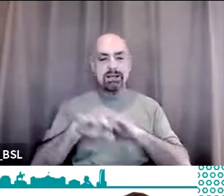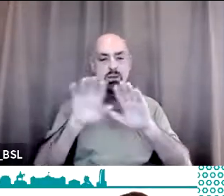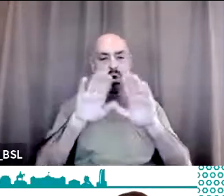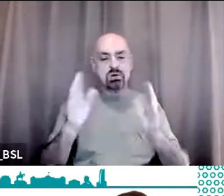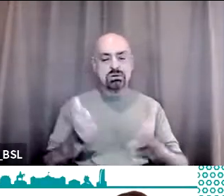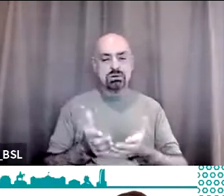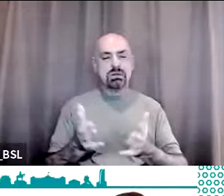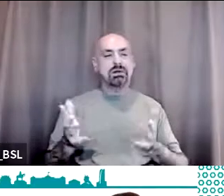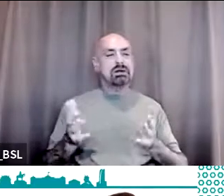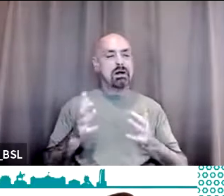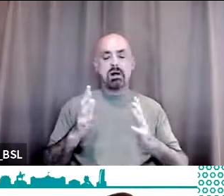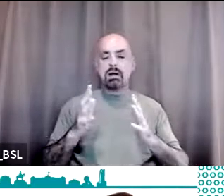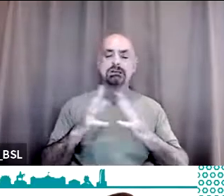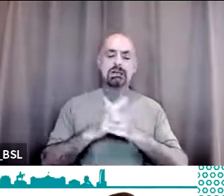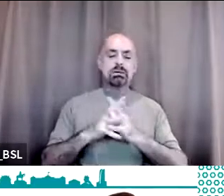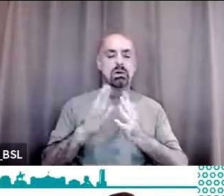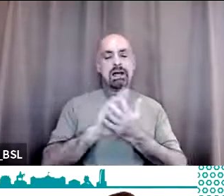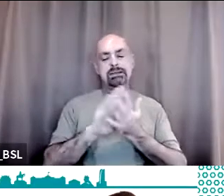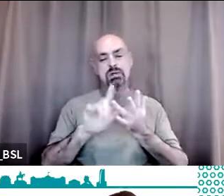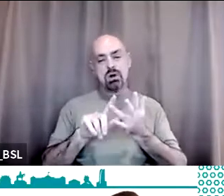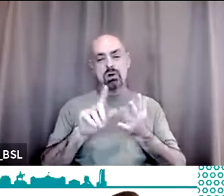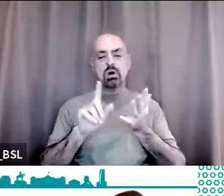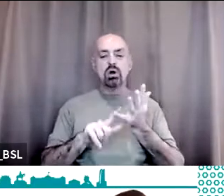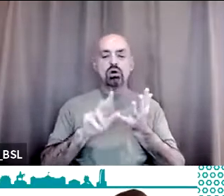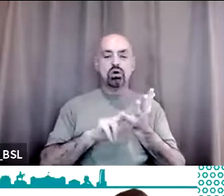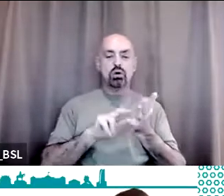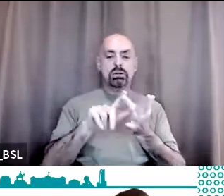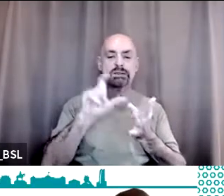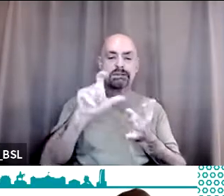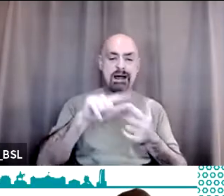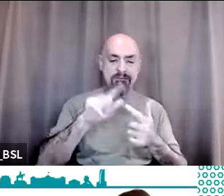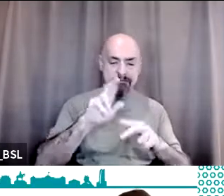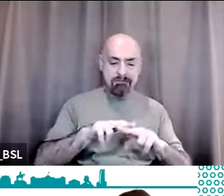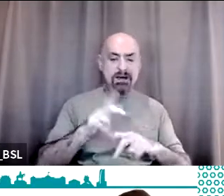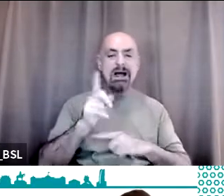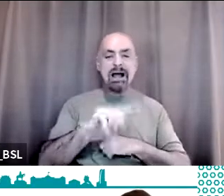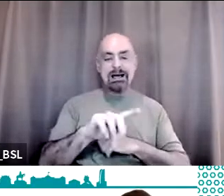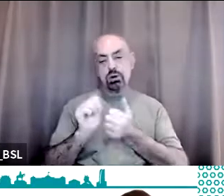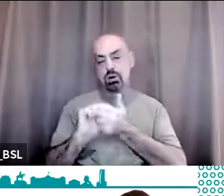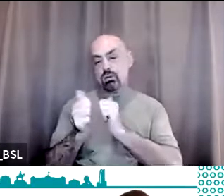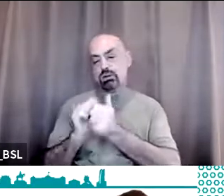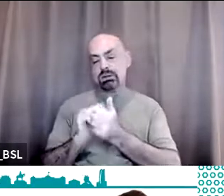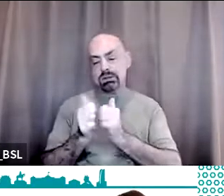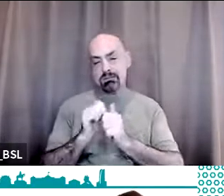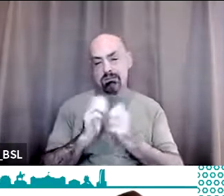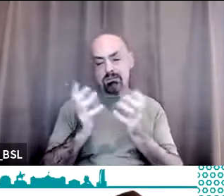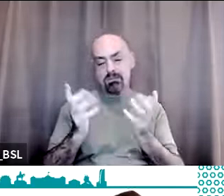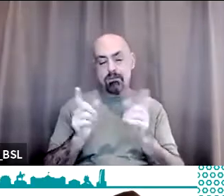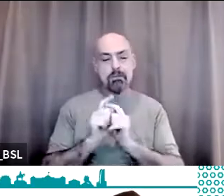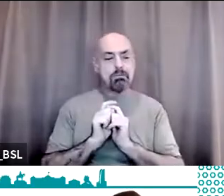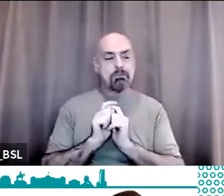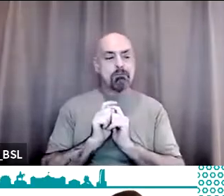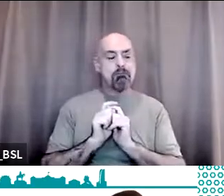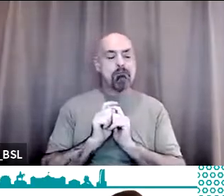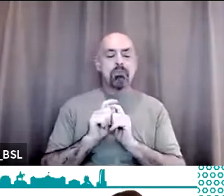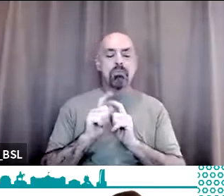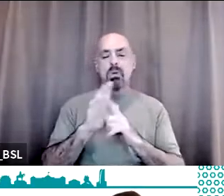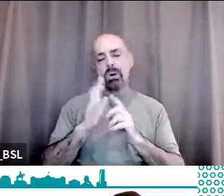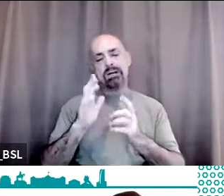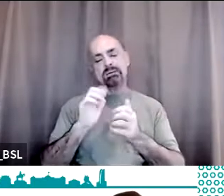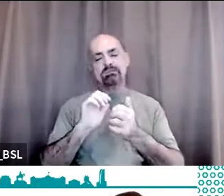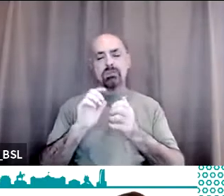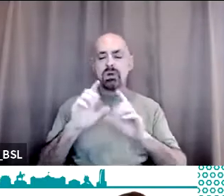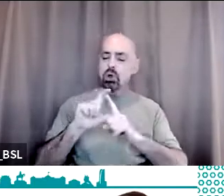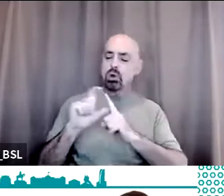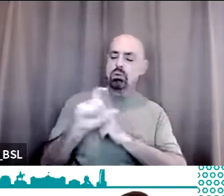World Health Organization and UNICEF, as well as community partners too. We're a community interest company, so we do